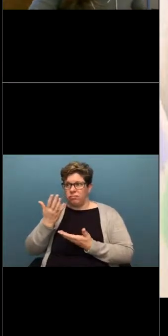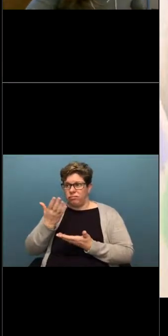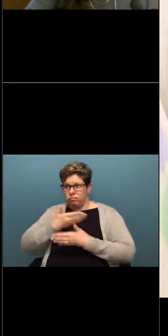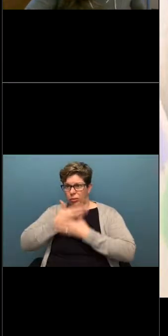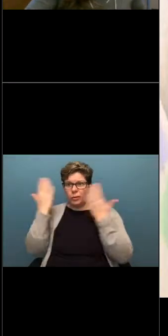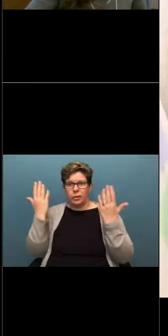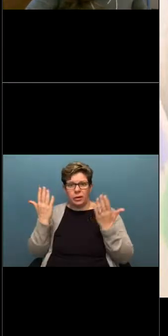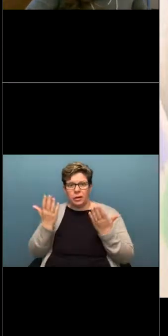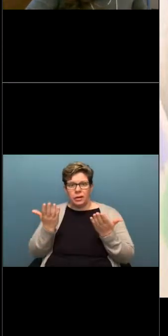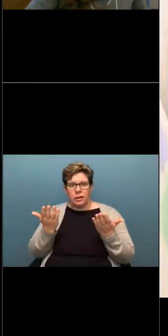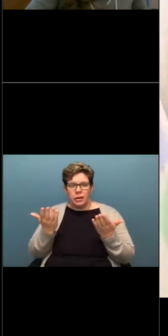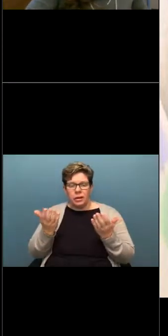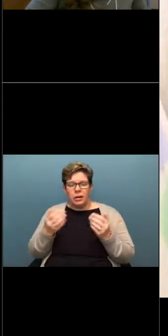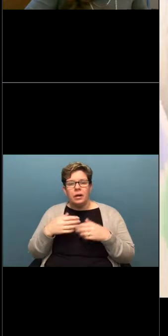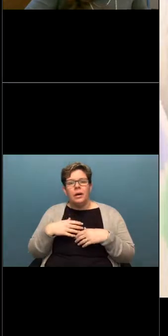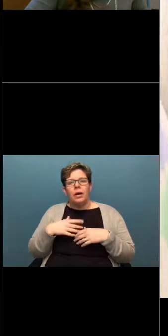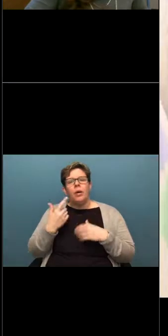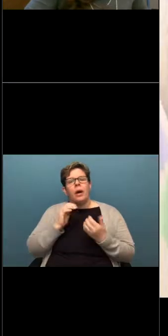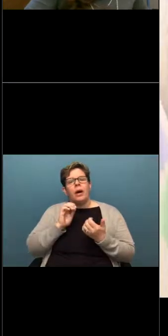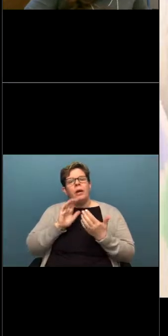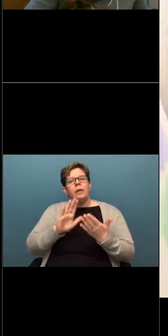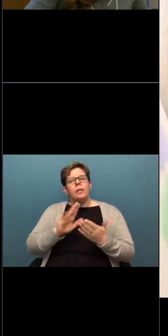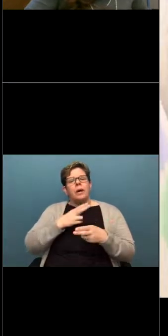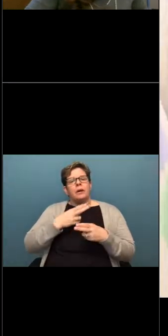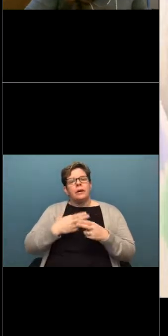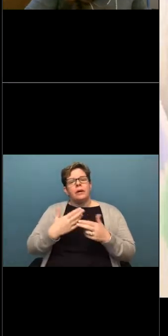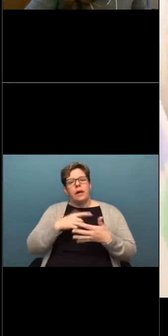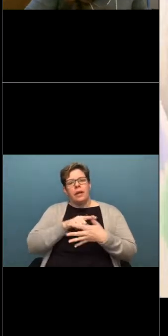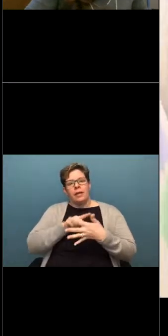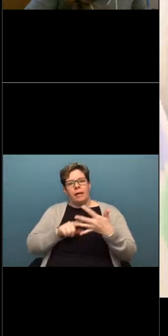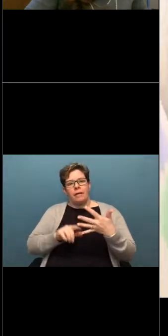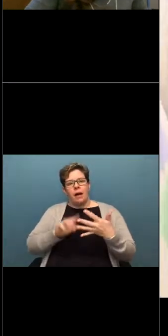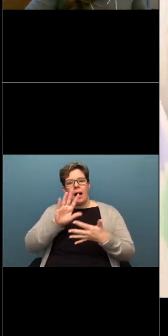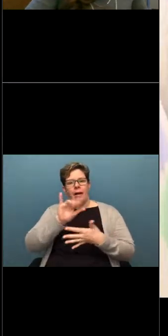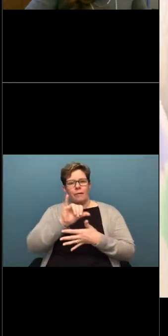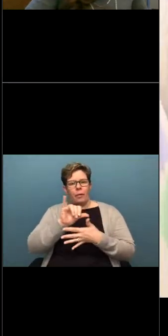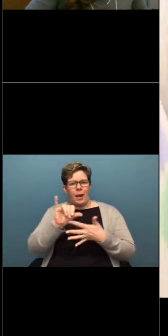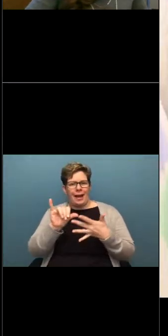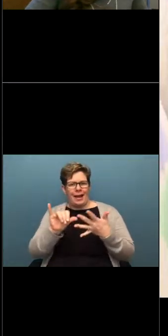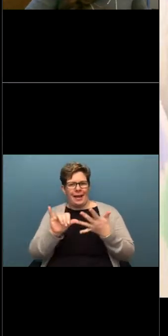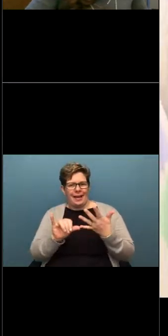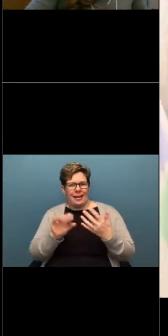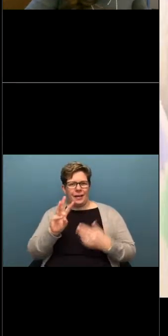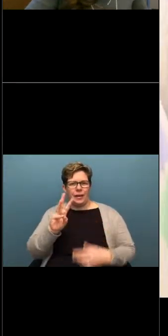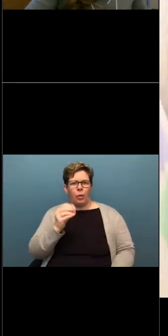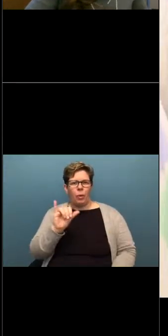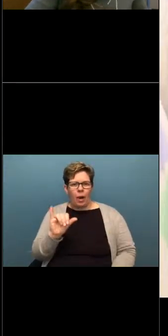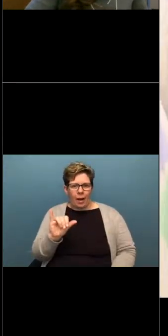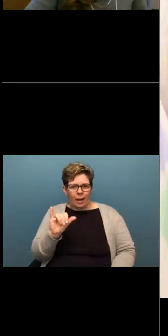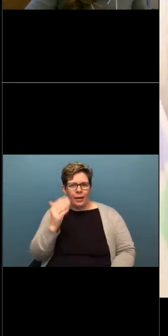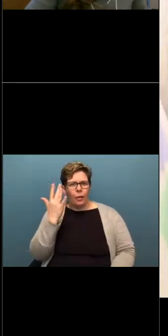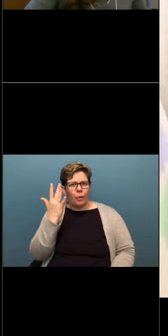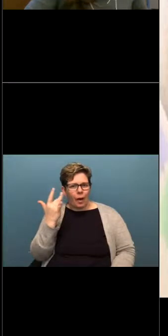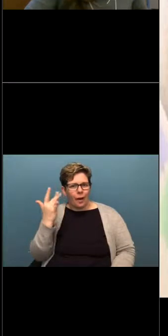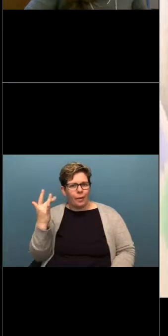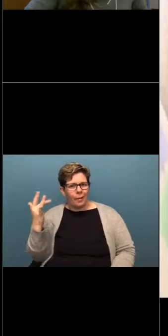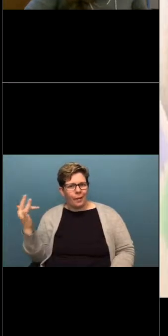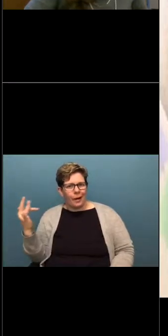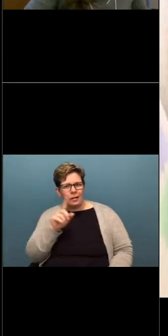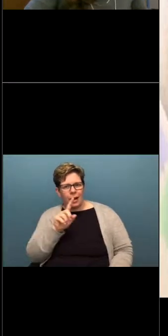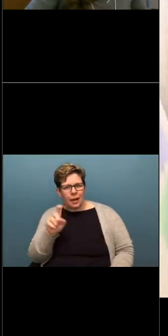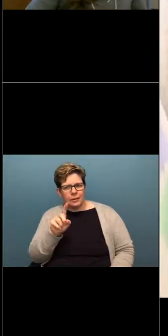There's a theory or approach called the five whys. So sometimes even asking why repeatedly might help you get